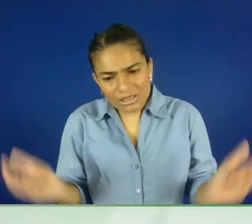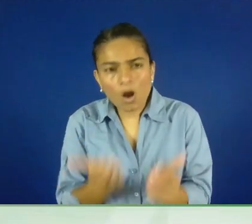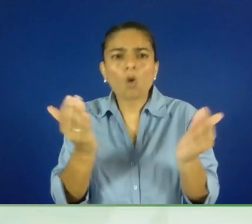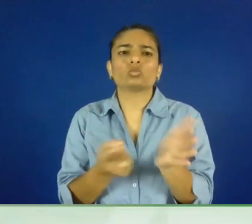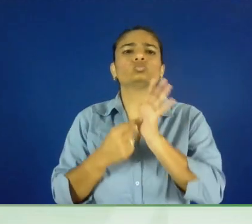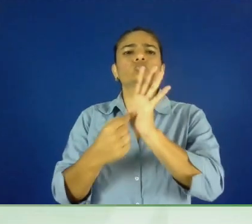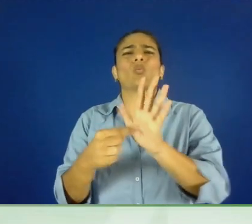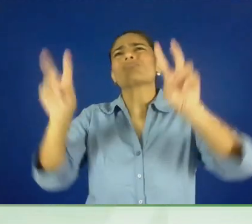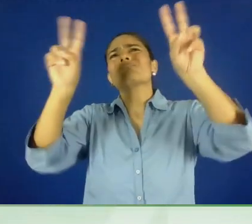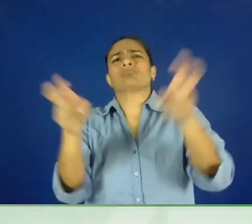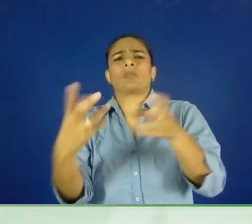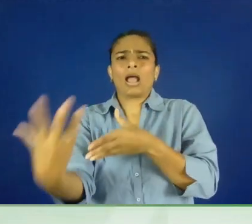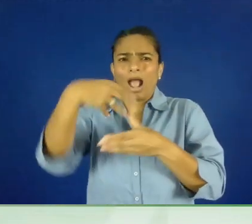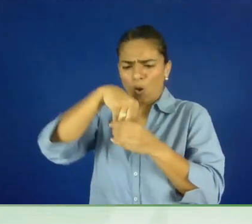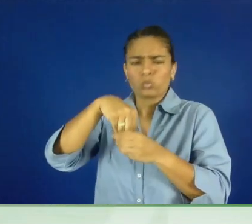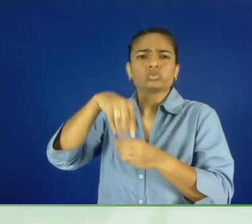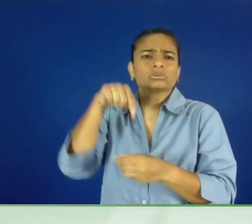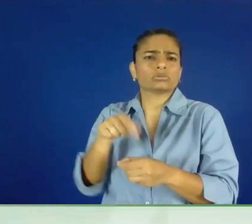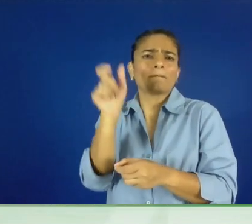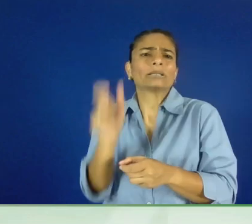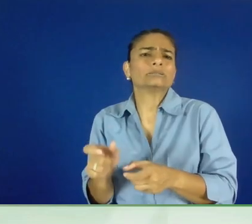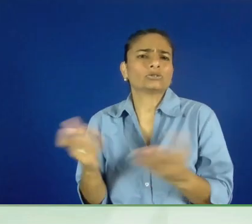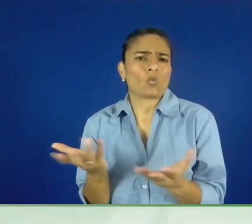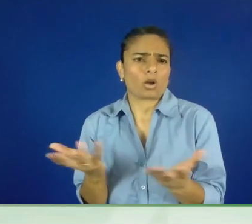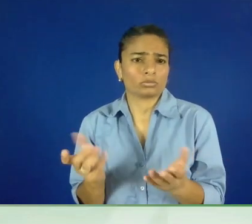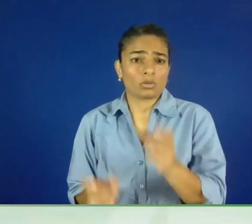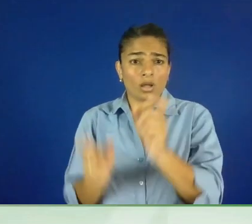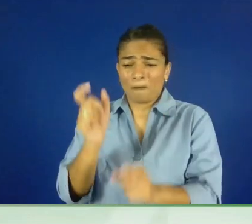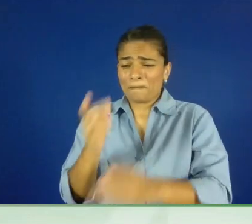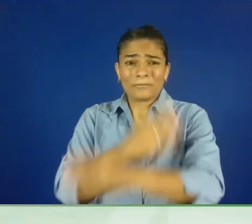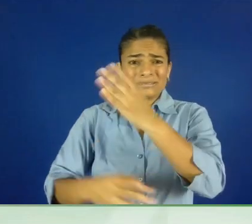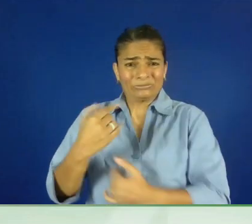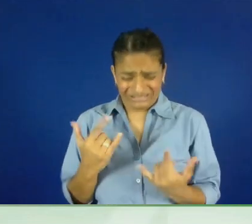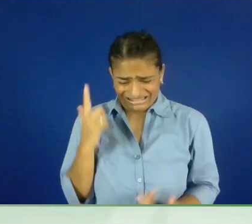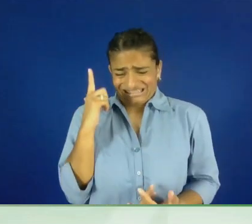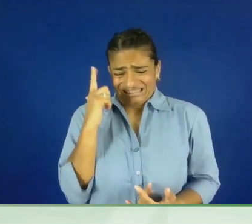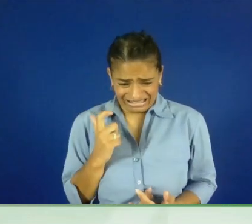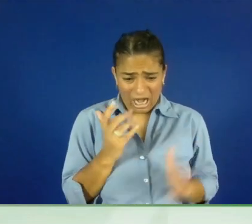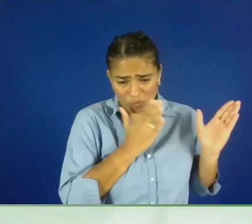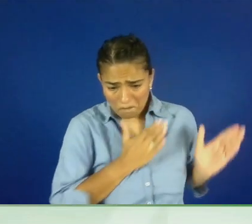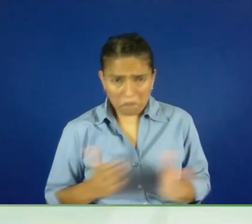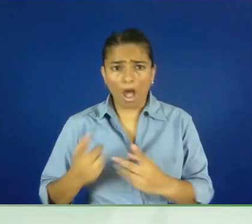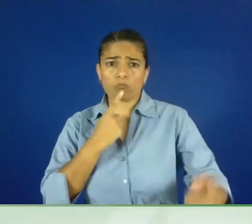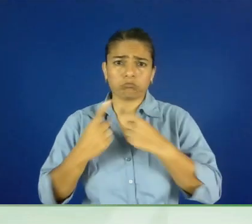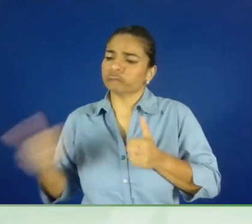is better and your product is developed in a faster approach. So it's really about showing the benefits, I guess.